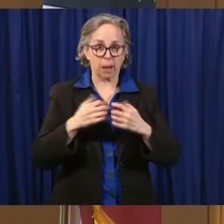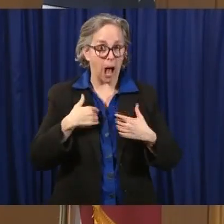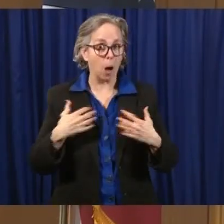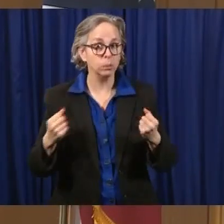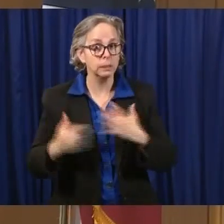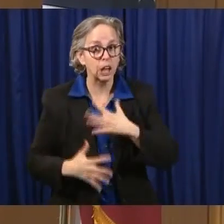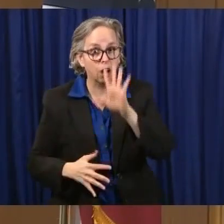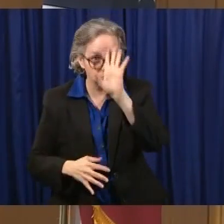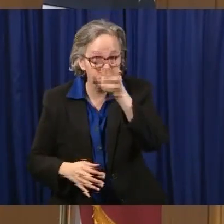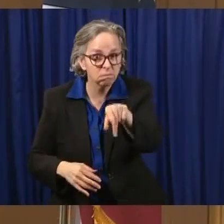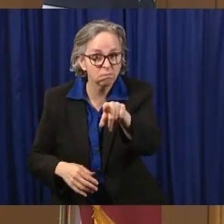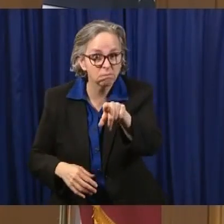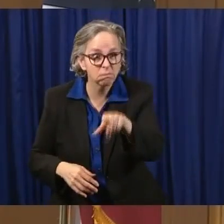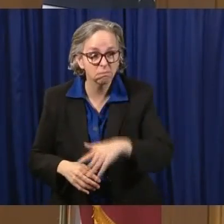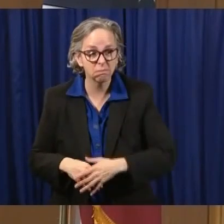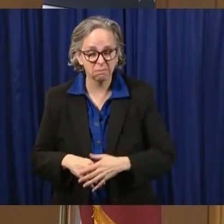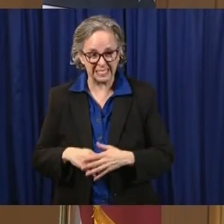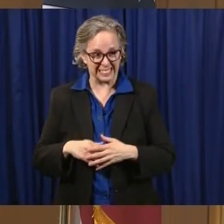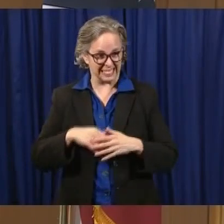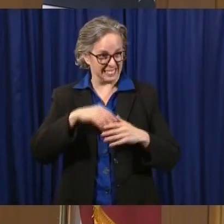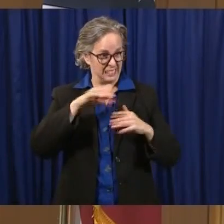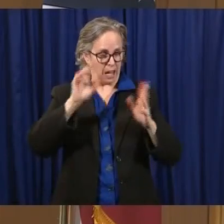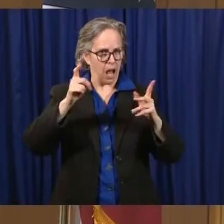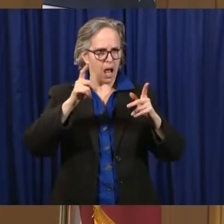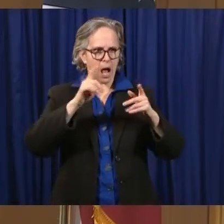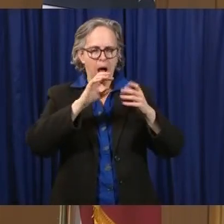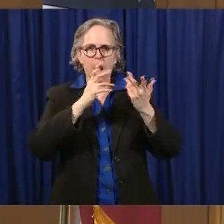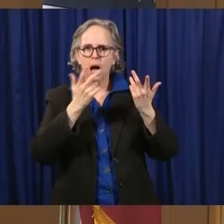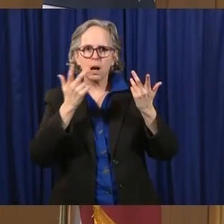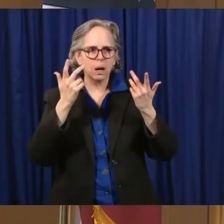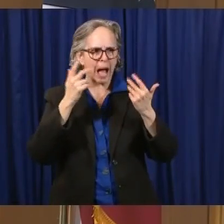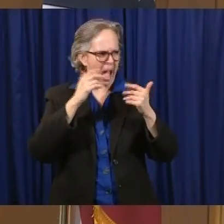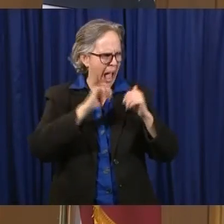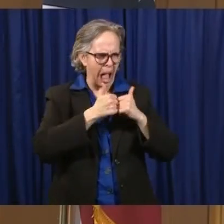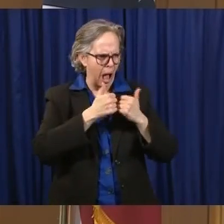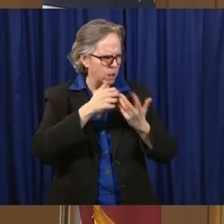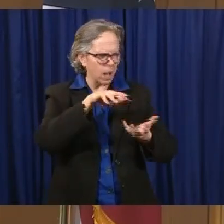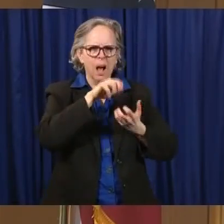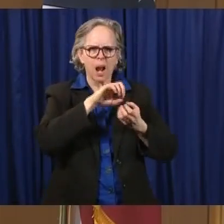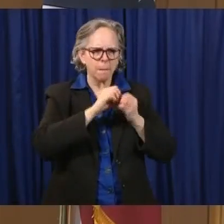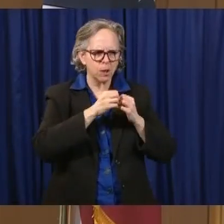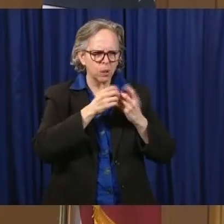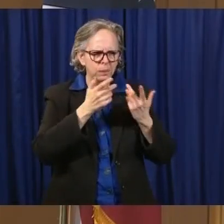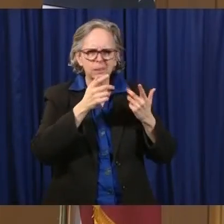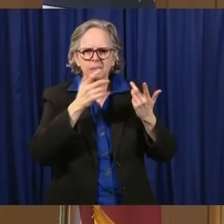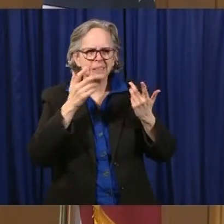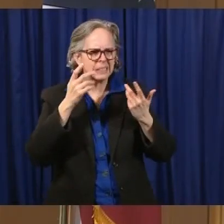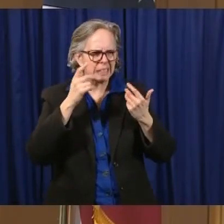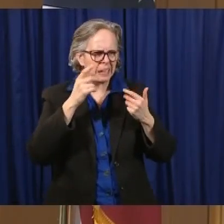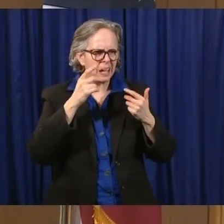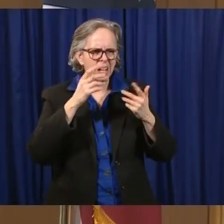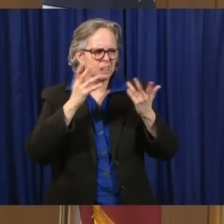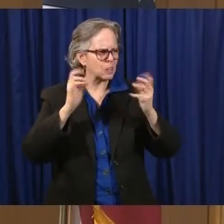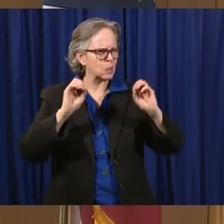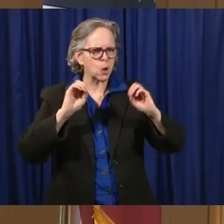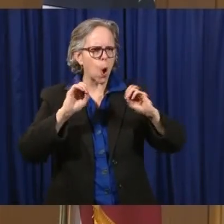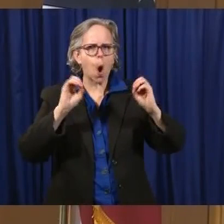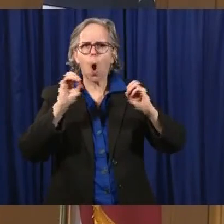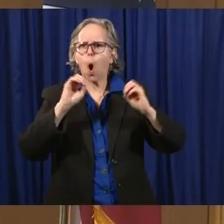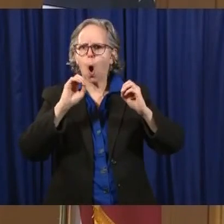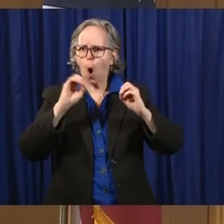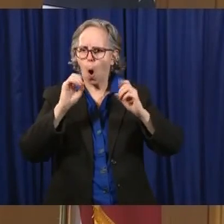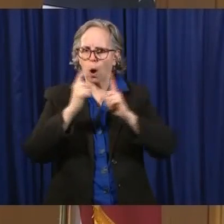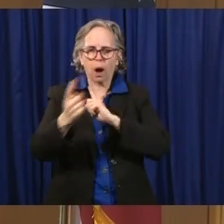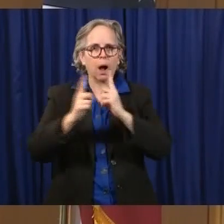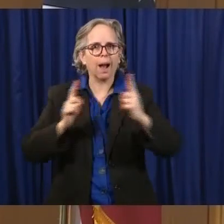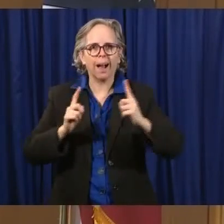That was based on, the earlier ones were based on virtually no social distancing, basically doing